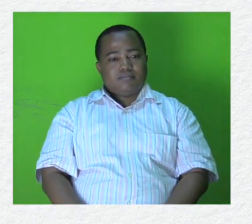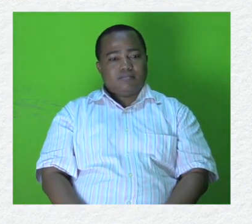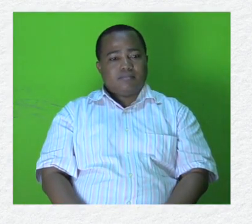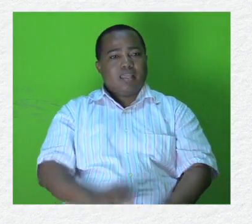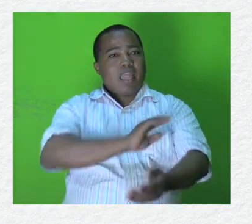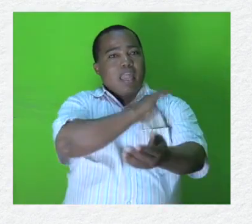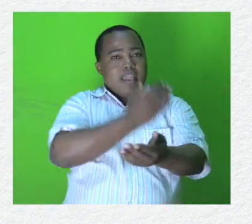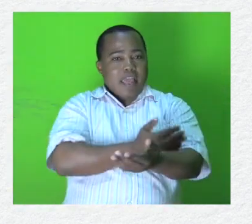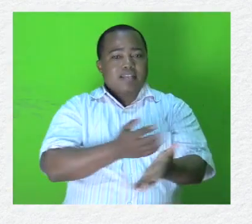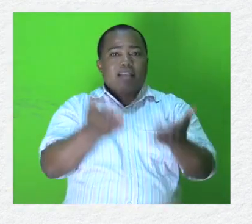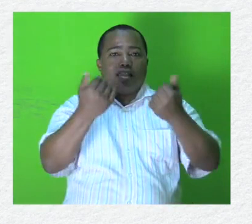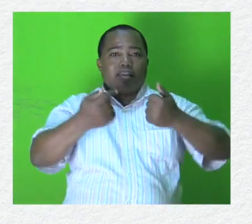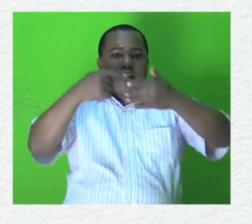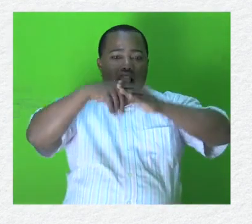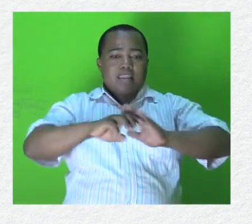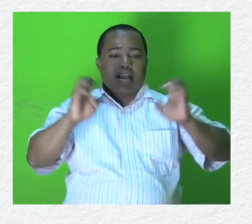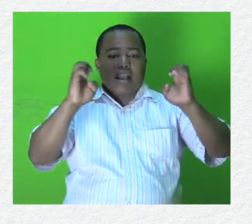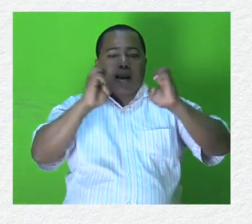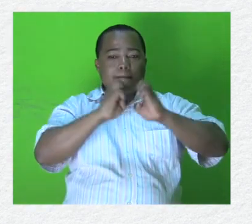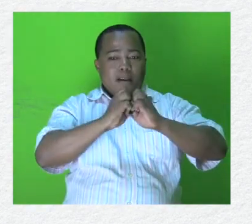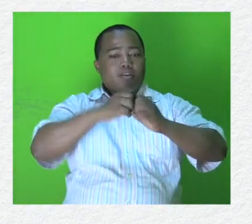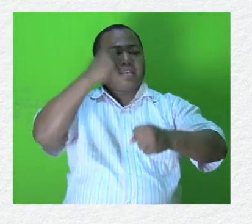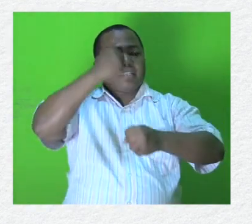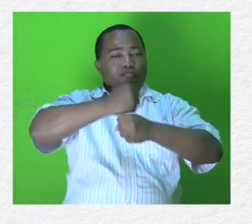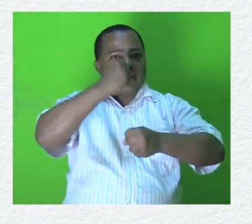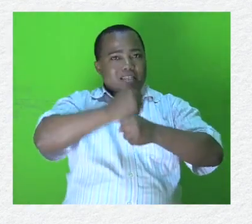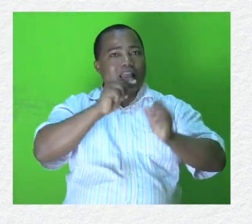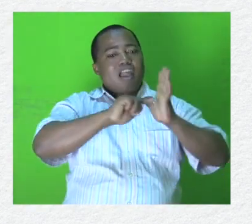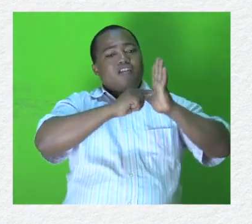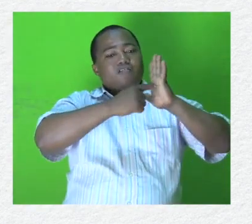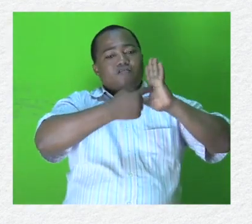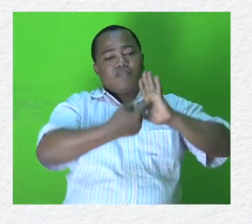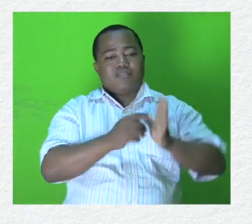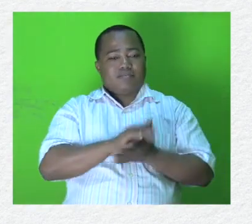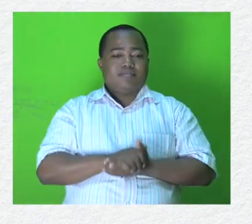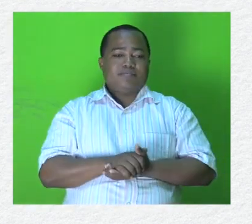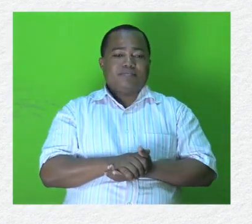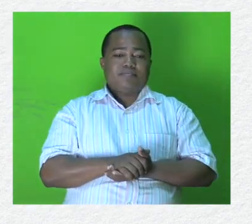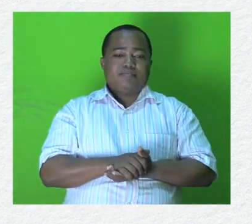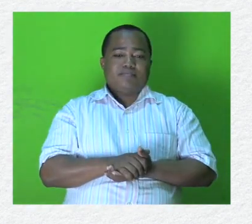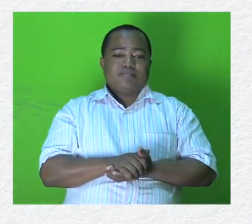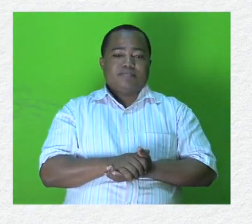Energy is involved when compound is formed. For example,